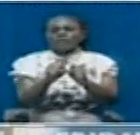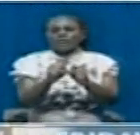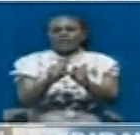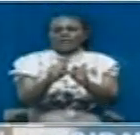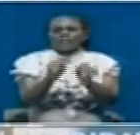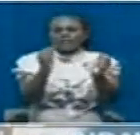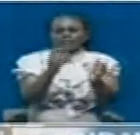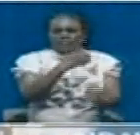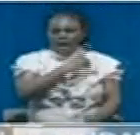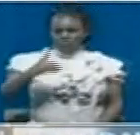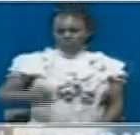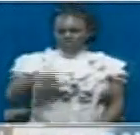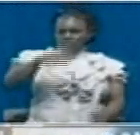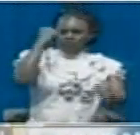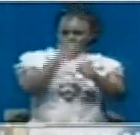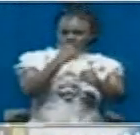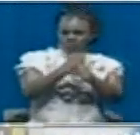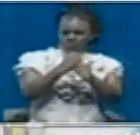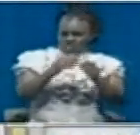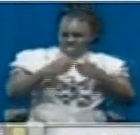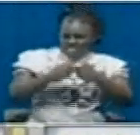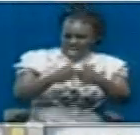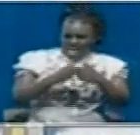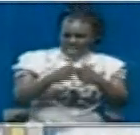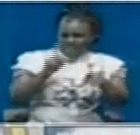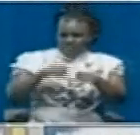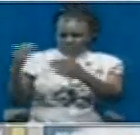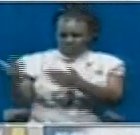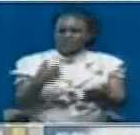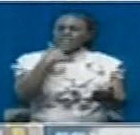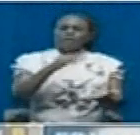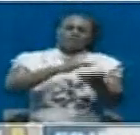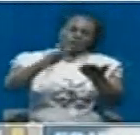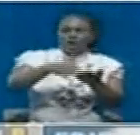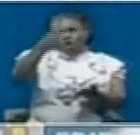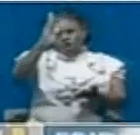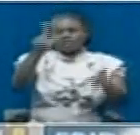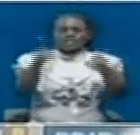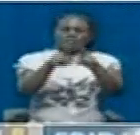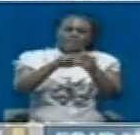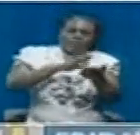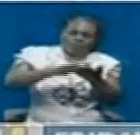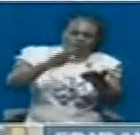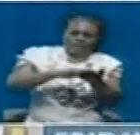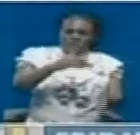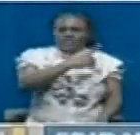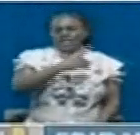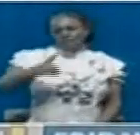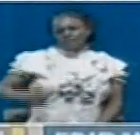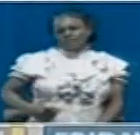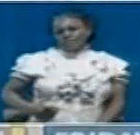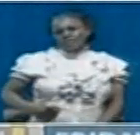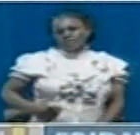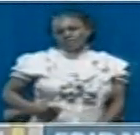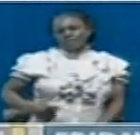na kafanya kitendo hicho, na wakati alileta nini akaomba msamaha na Mungu akamsamehe. Hata mimi naomba.